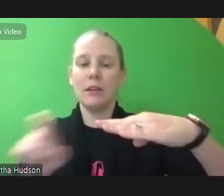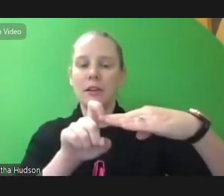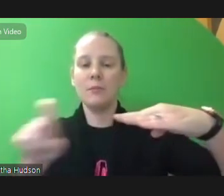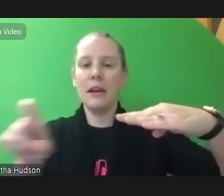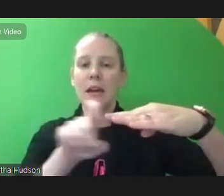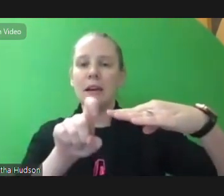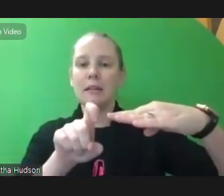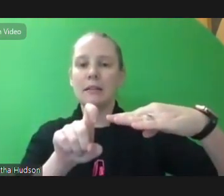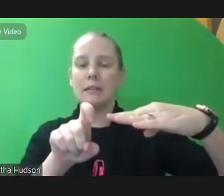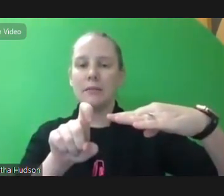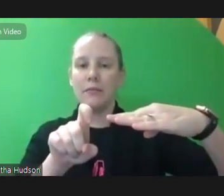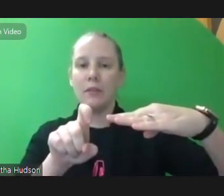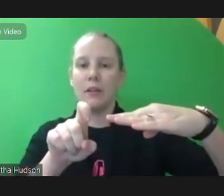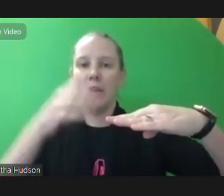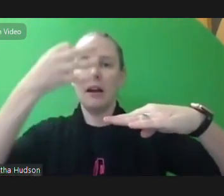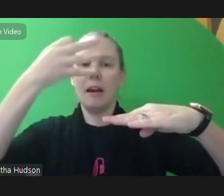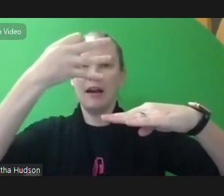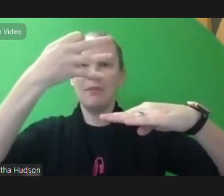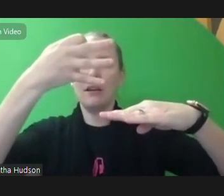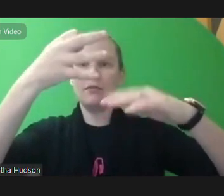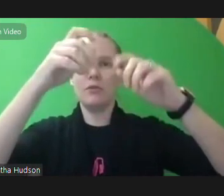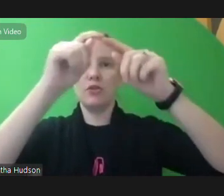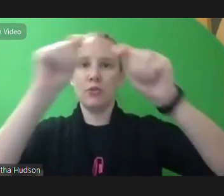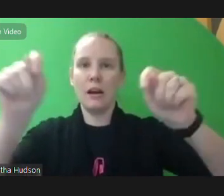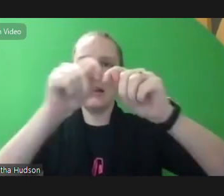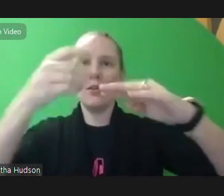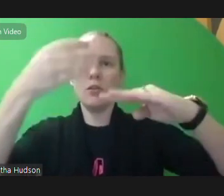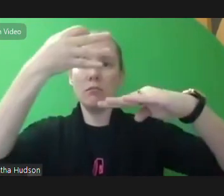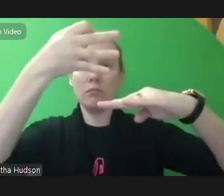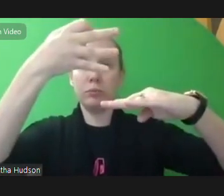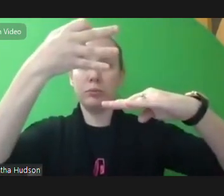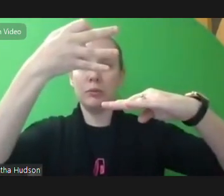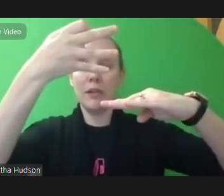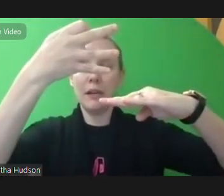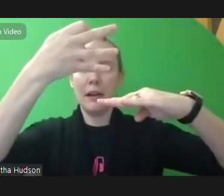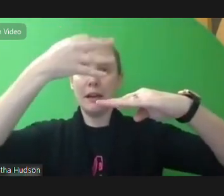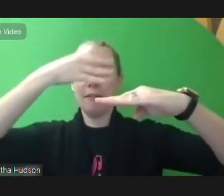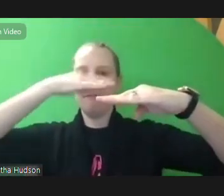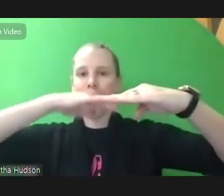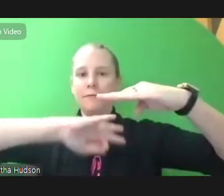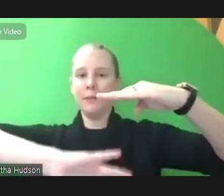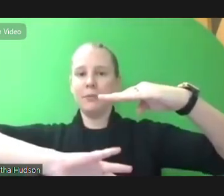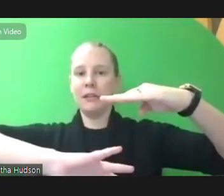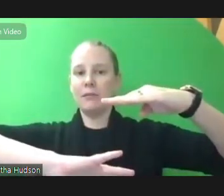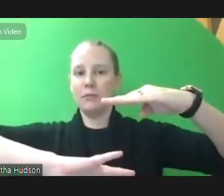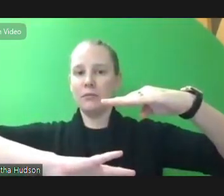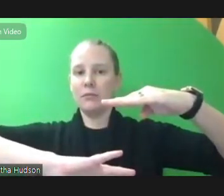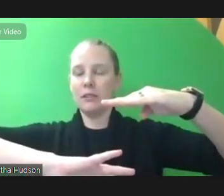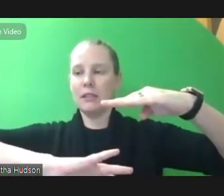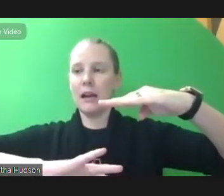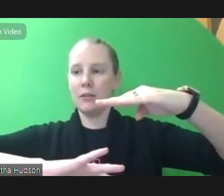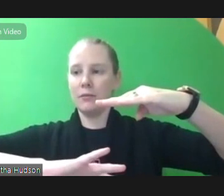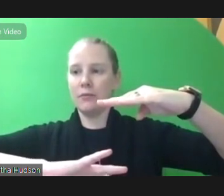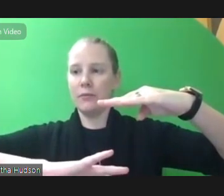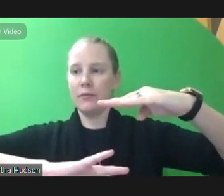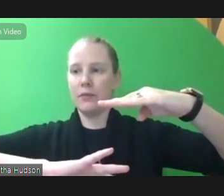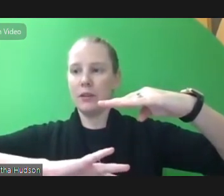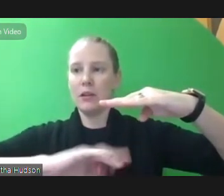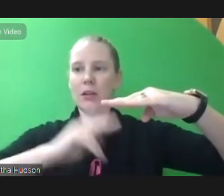So here's my X. I had my triangle, and I flipped it